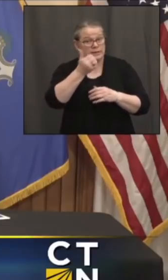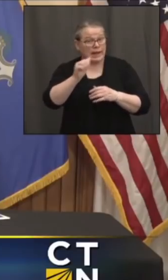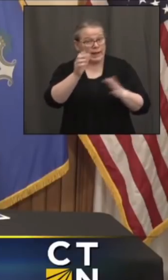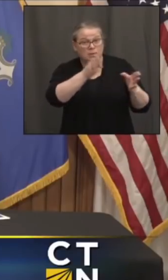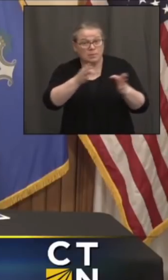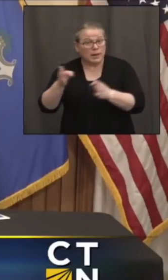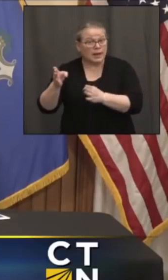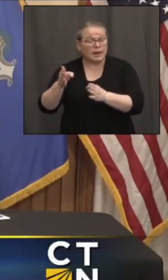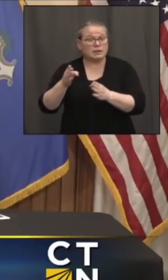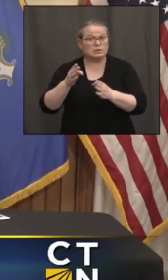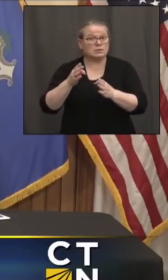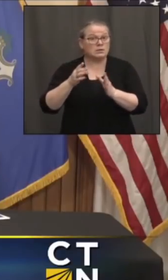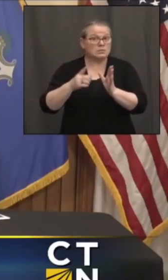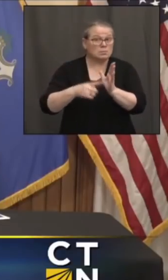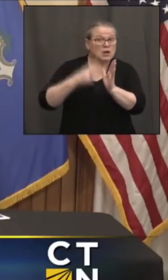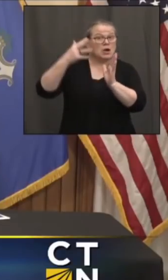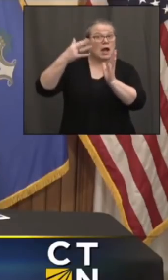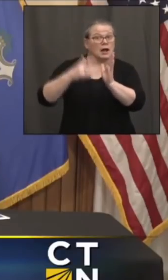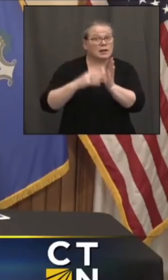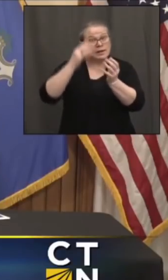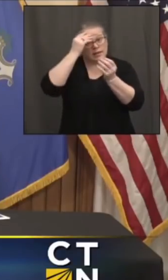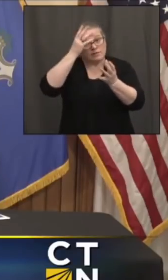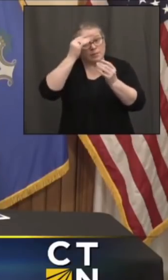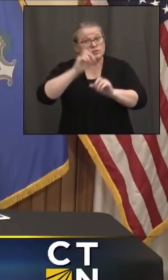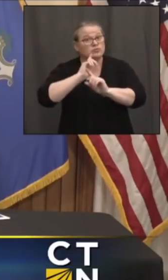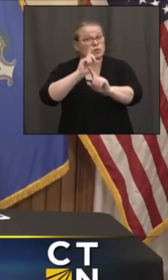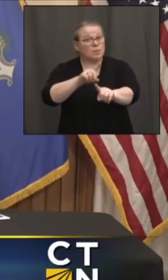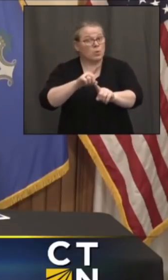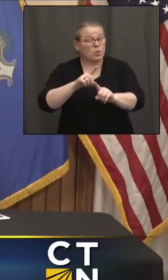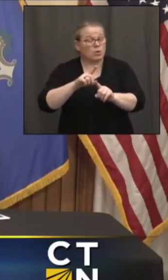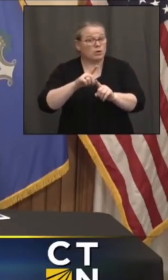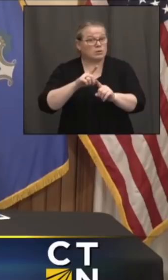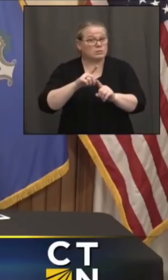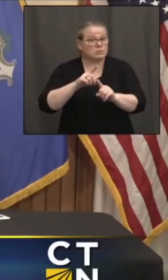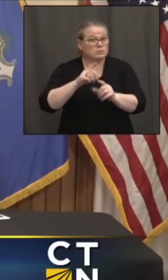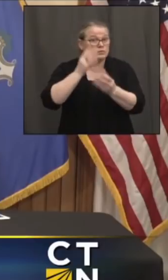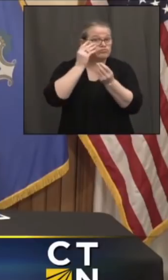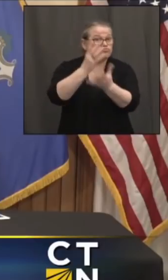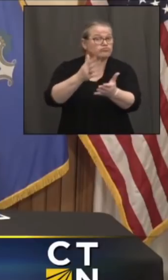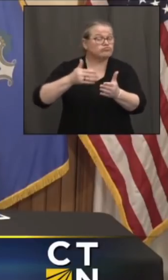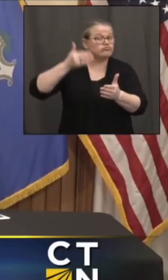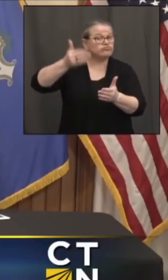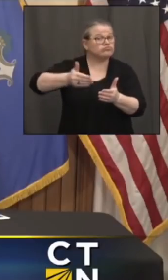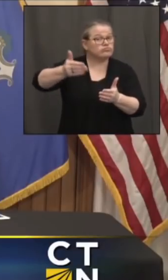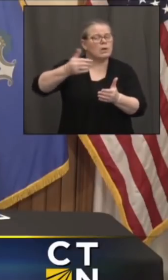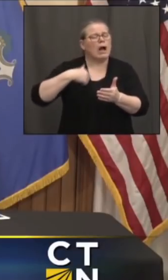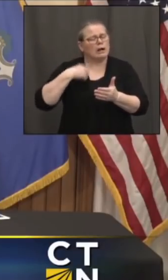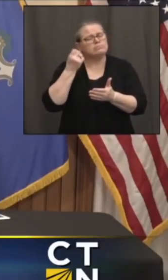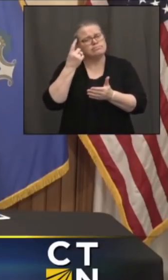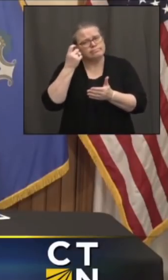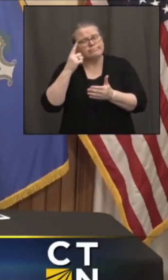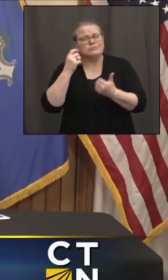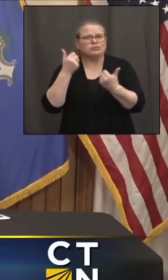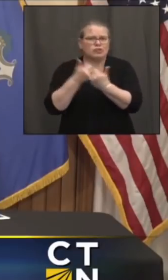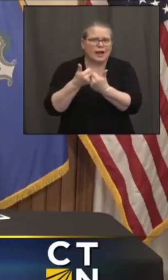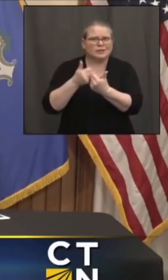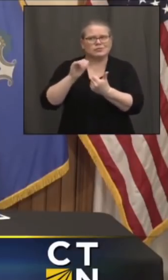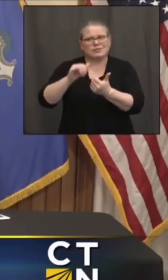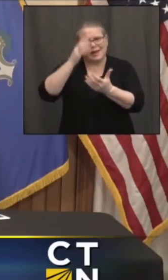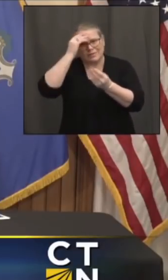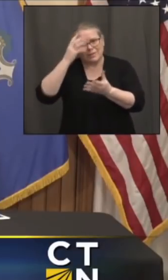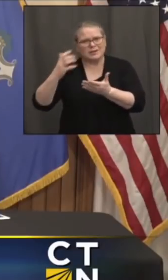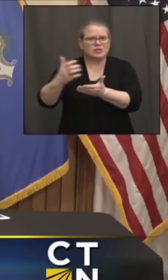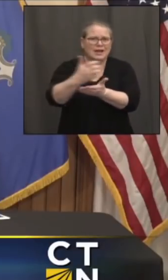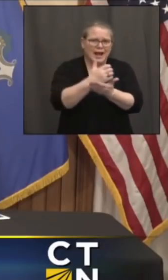periodically report this information? I realize it's there's challenges in gathering and reporting it,